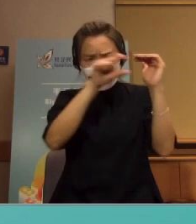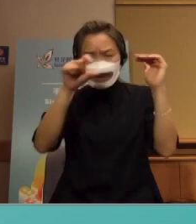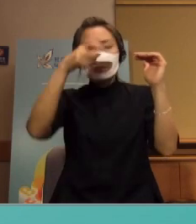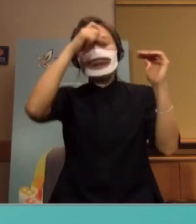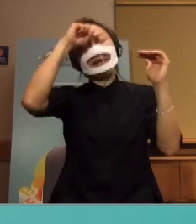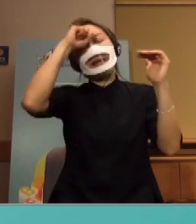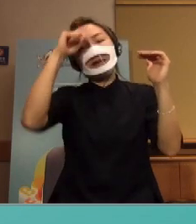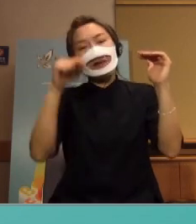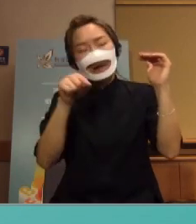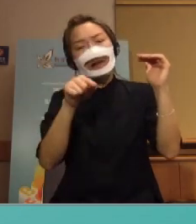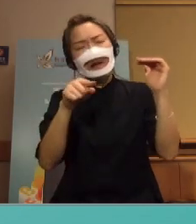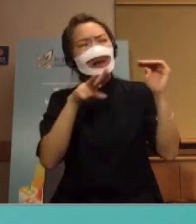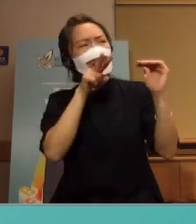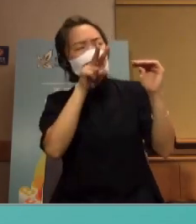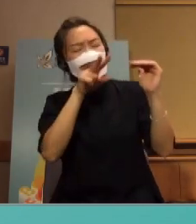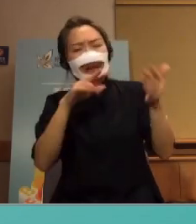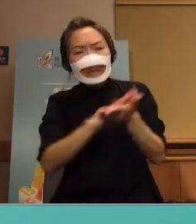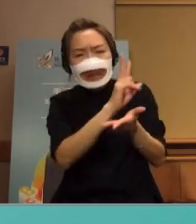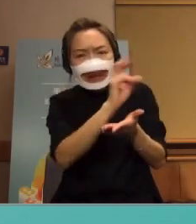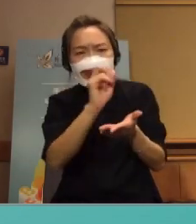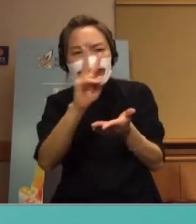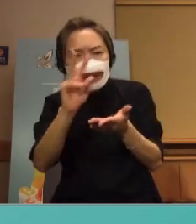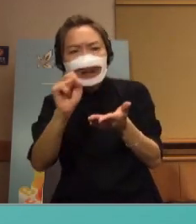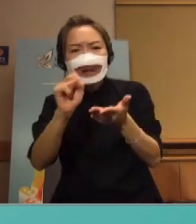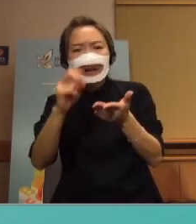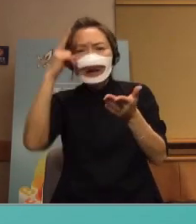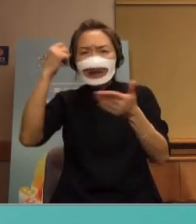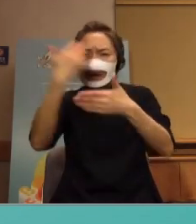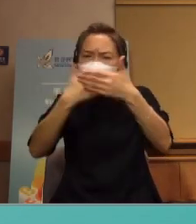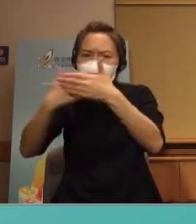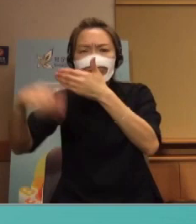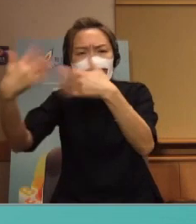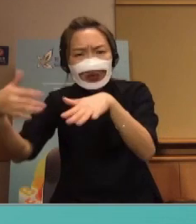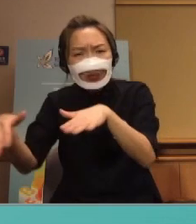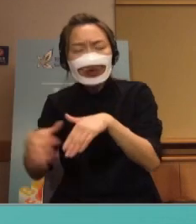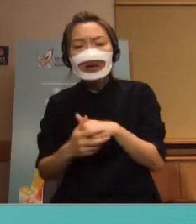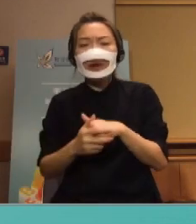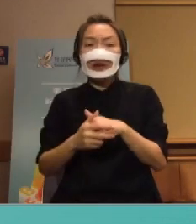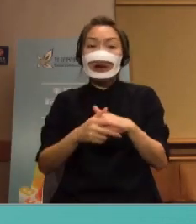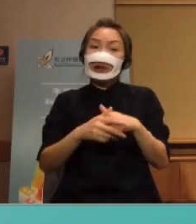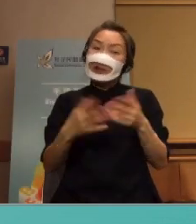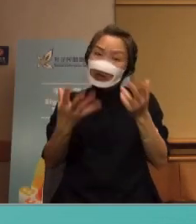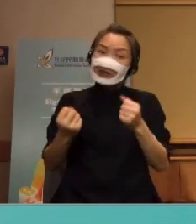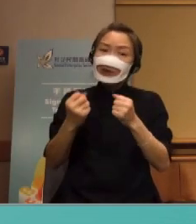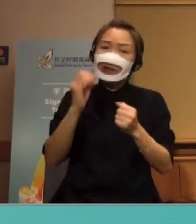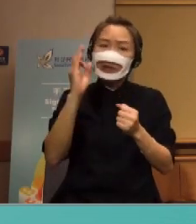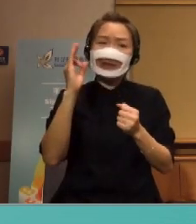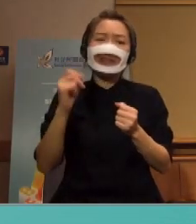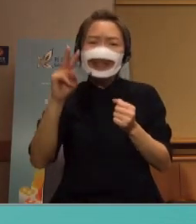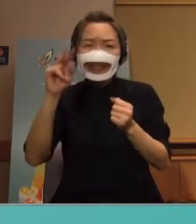purchase exciting NFTs. And then these NFTs, some of them have collector value, so you actually have a circular loop. You actually get to earn money from your decision